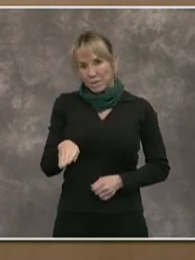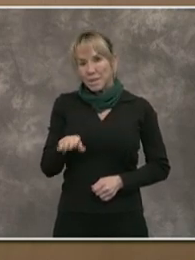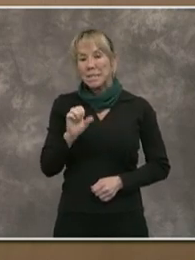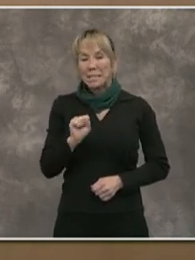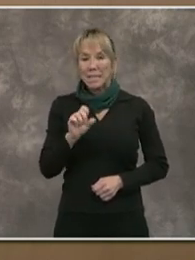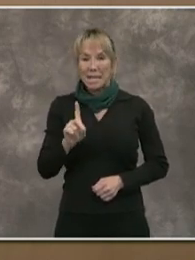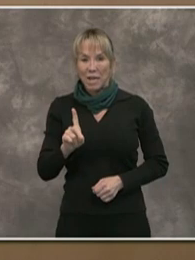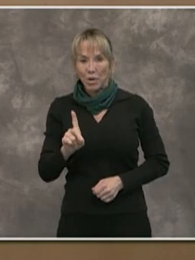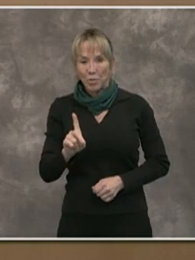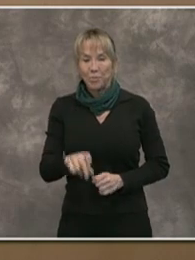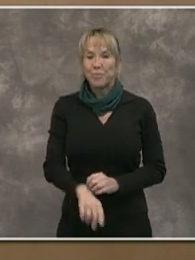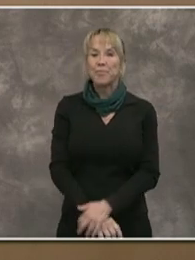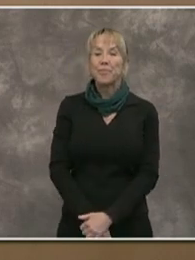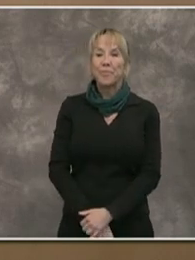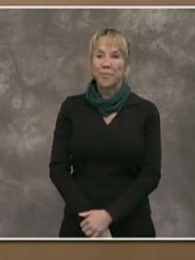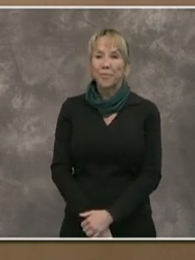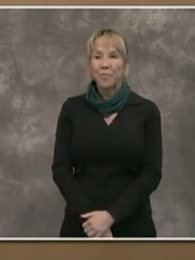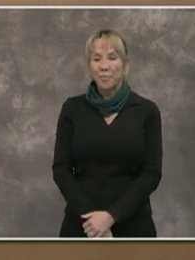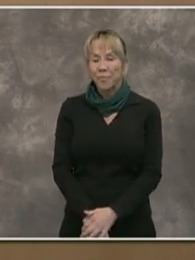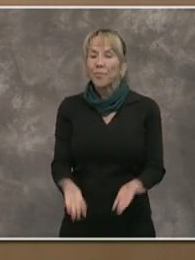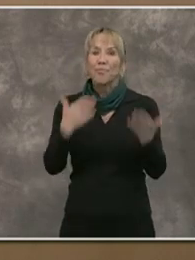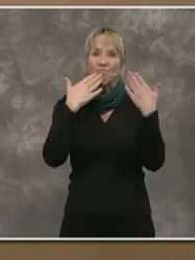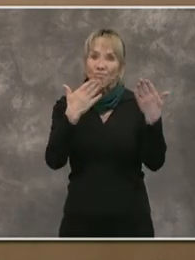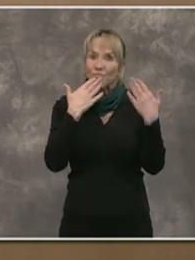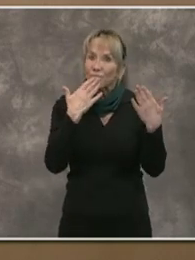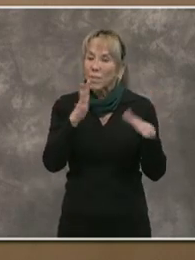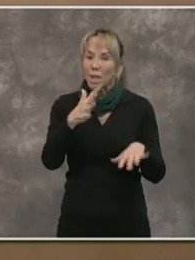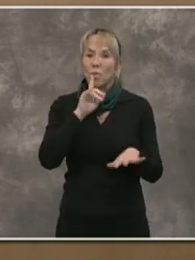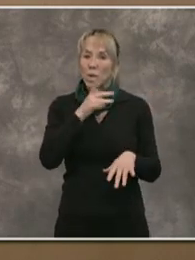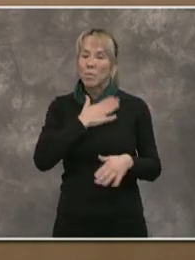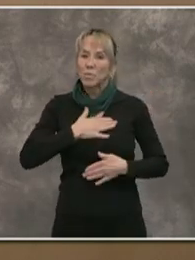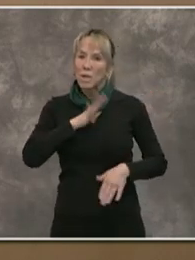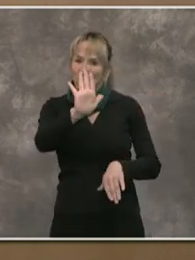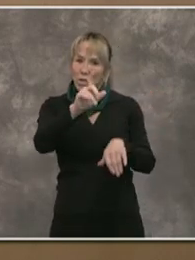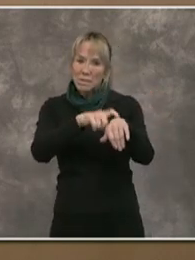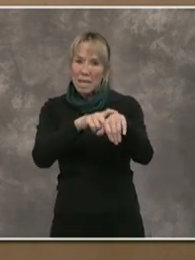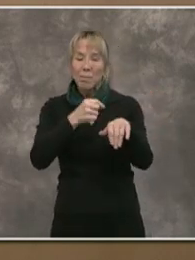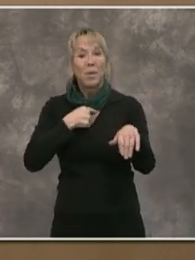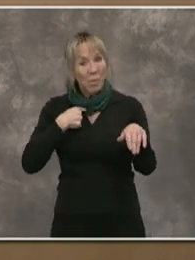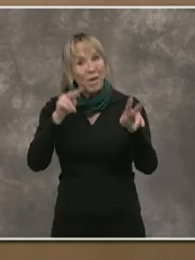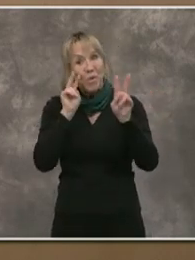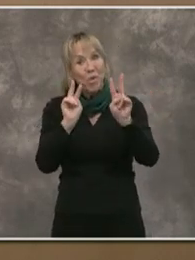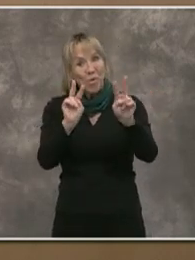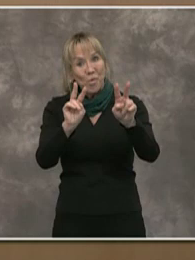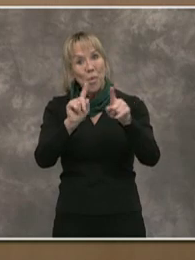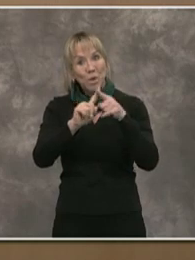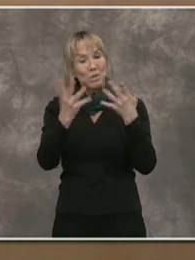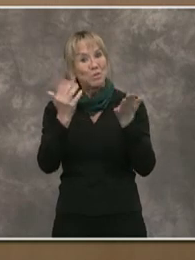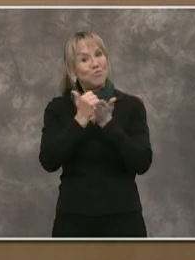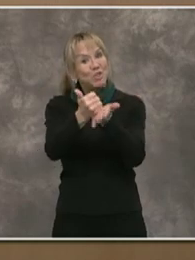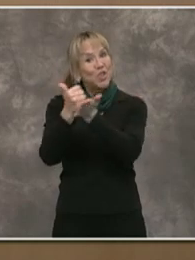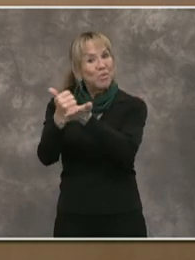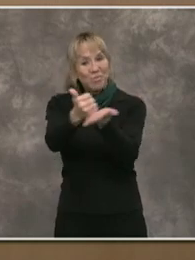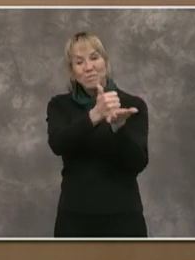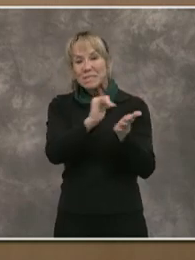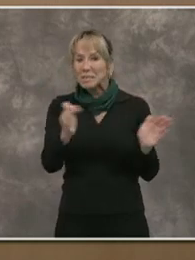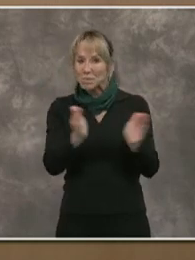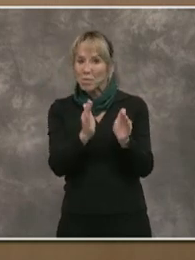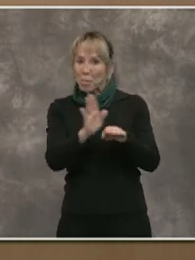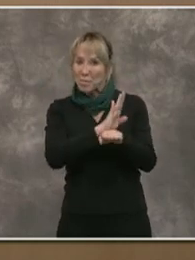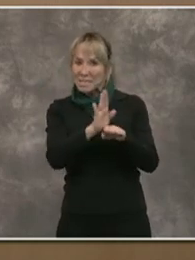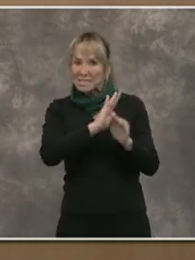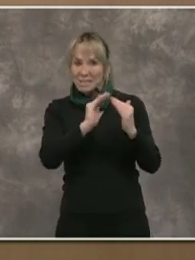sba.gov/ca/San Diego. Thank you. We appreciate your time, and we look forward to servicing the small business